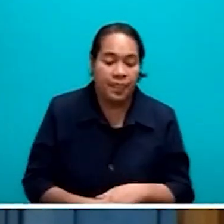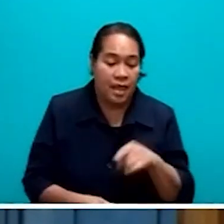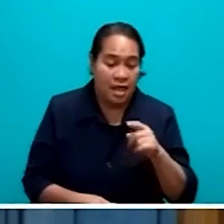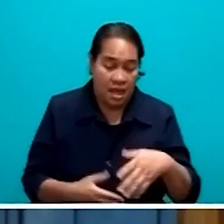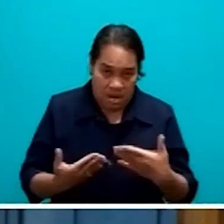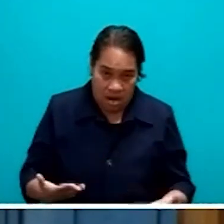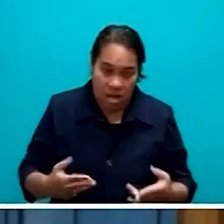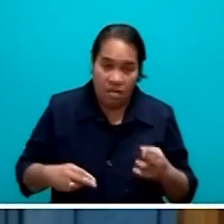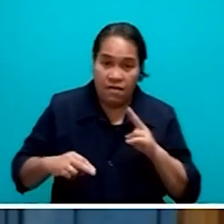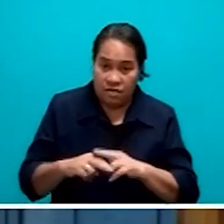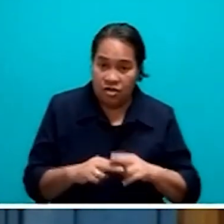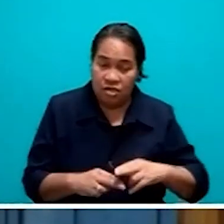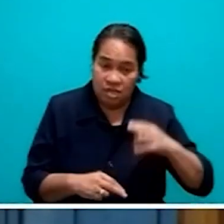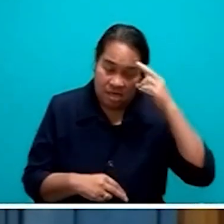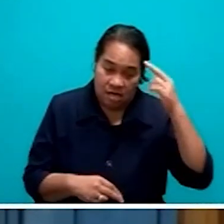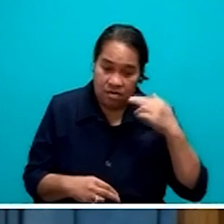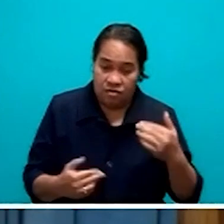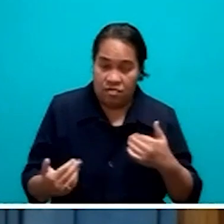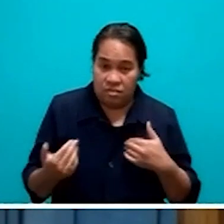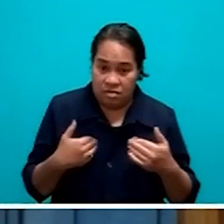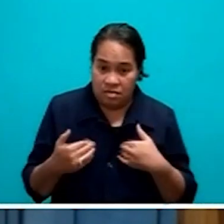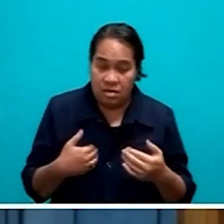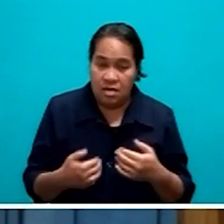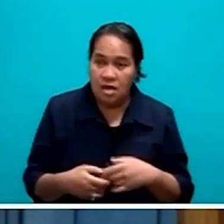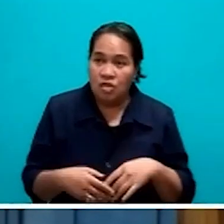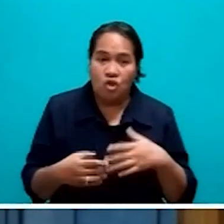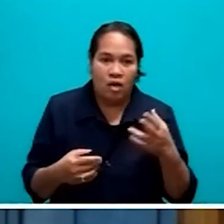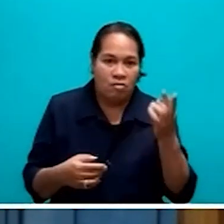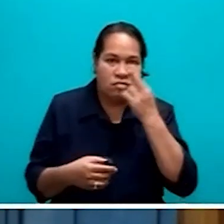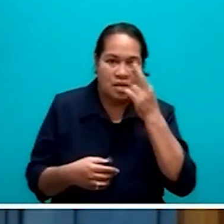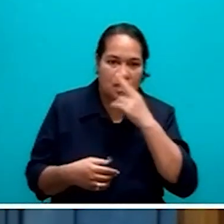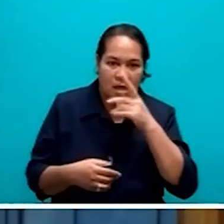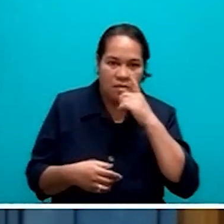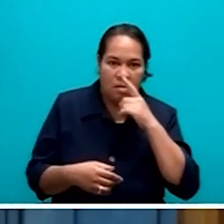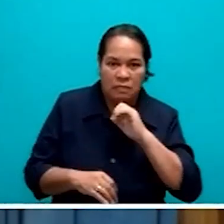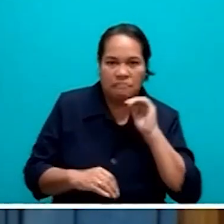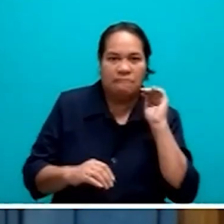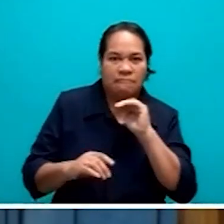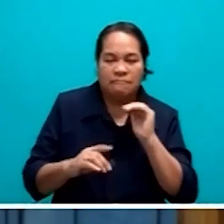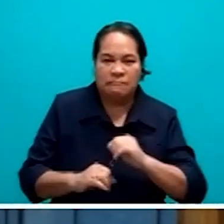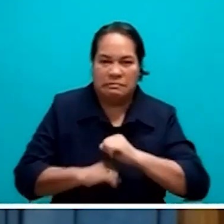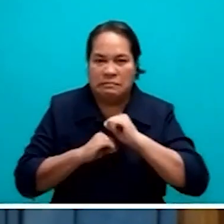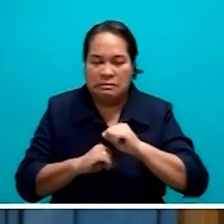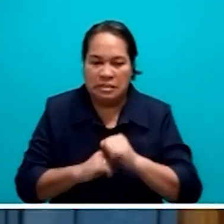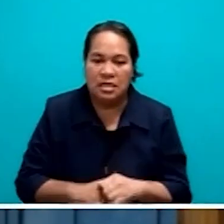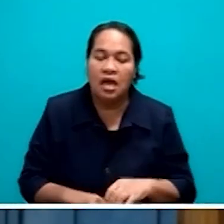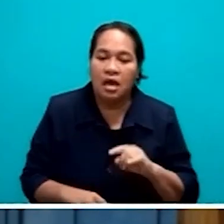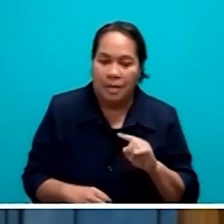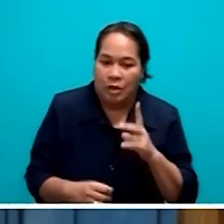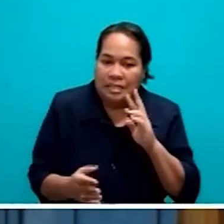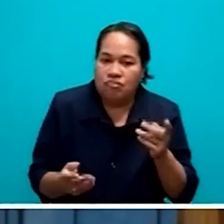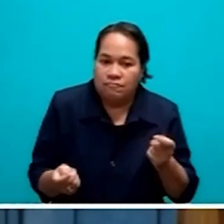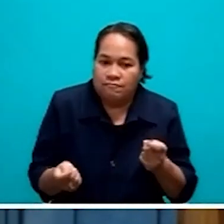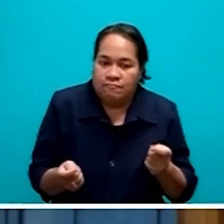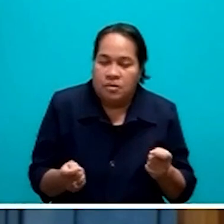South Pacific ongoing impasse with threats of strike looming must be handled with precision and delicate management. As